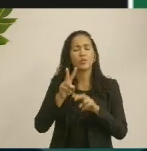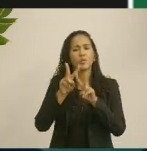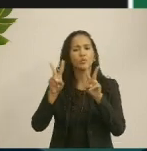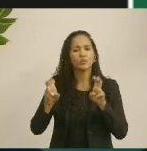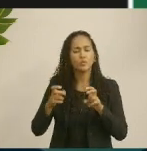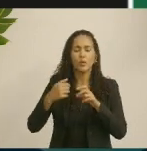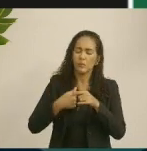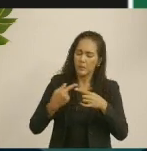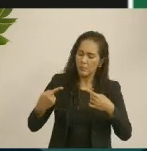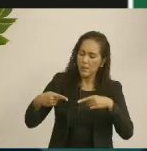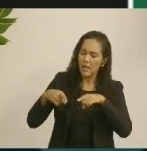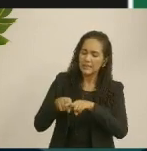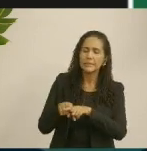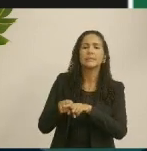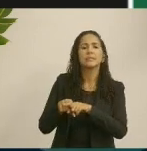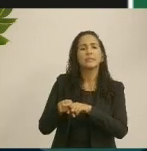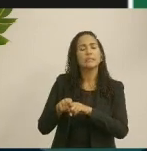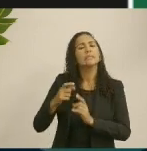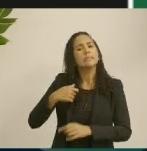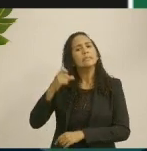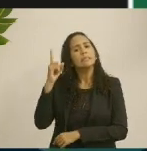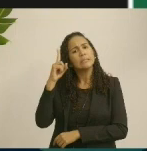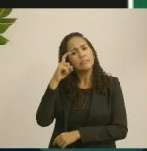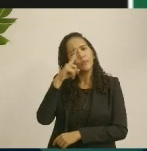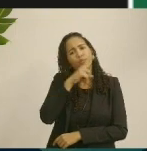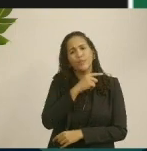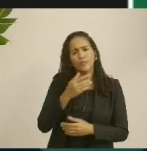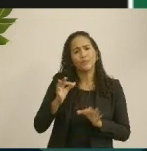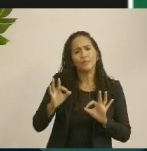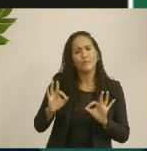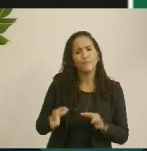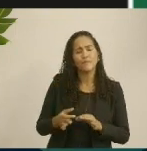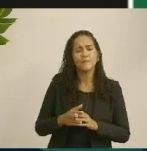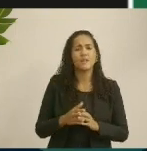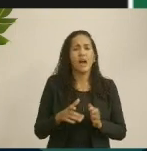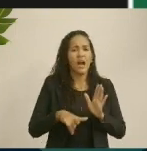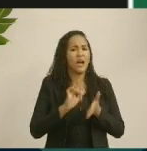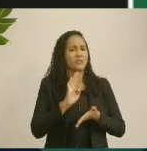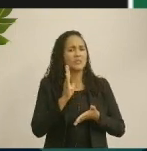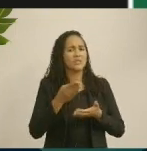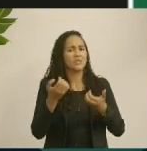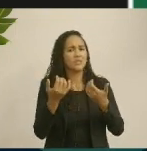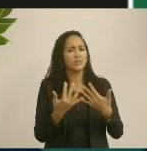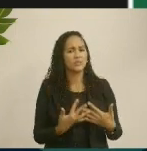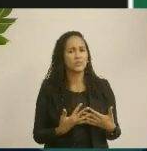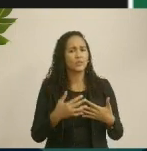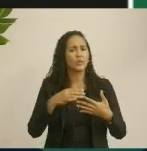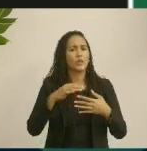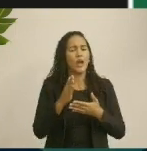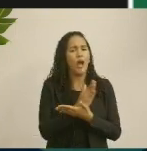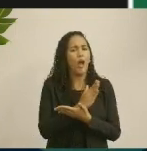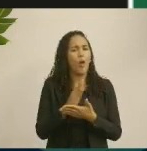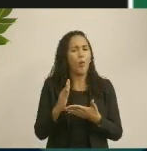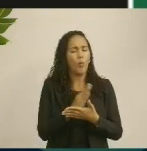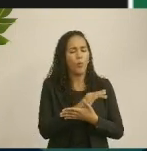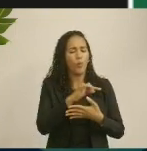partnerships, the how here. And Gianluca, you've already mentioned some of it, some component of it. When I teach sustainable development at NYU every year,